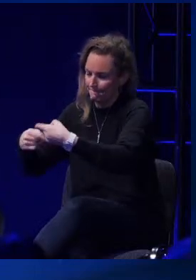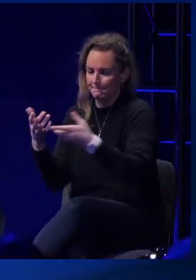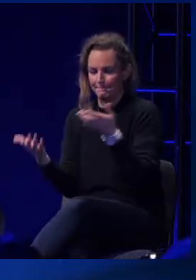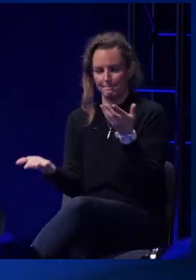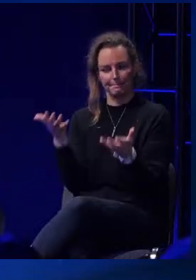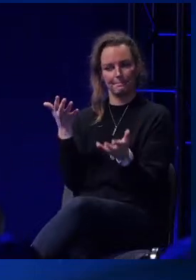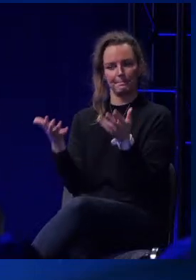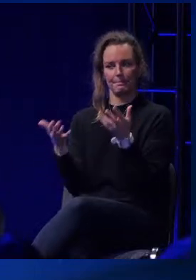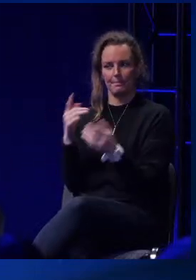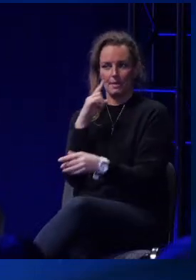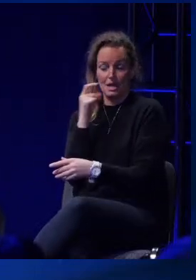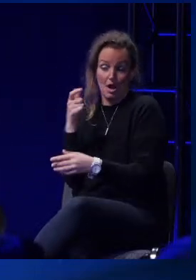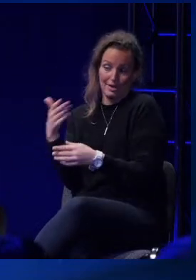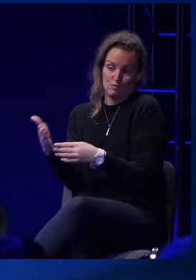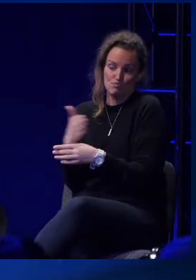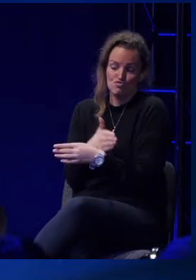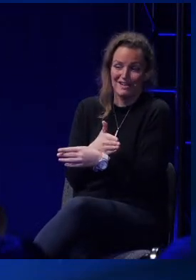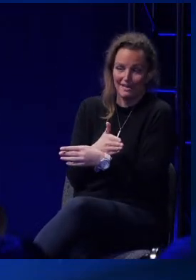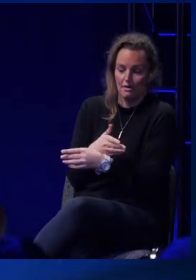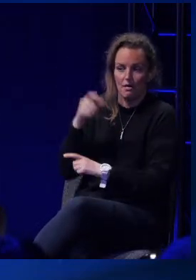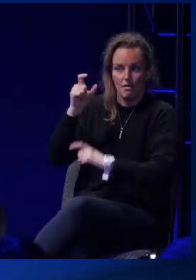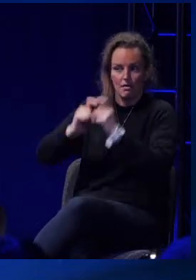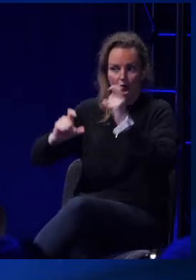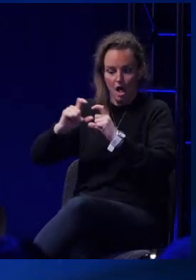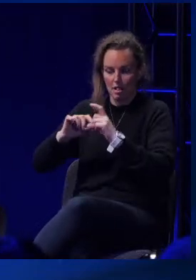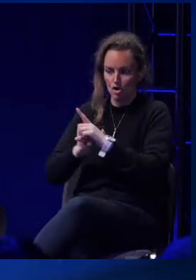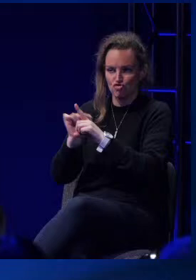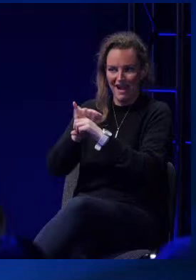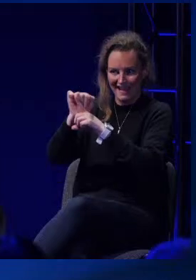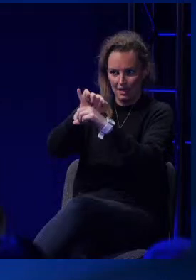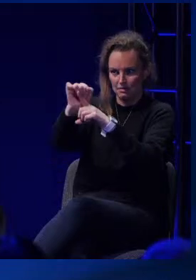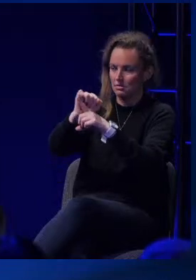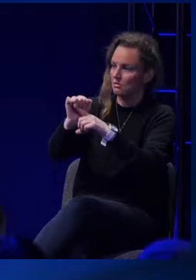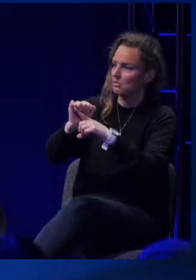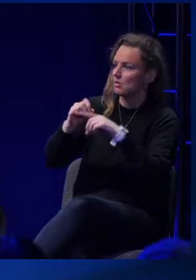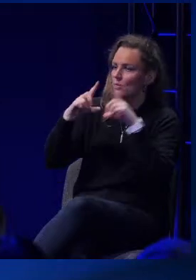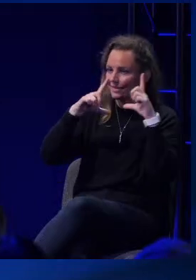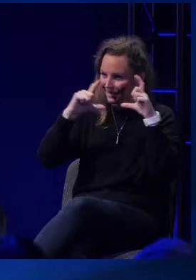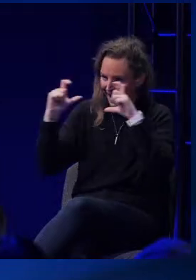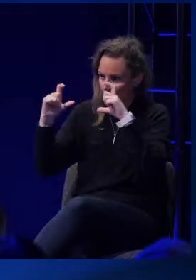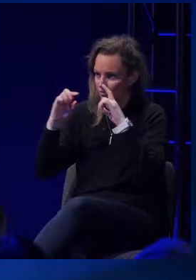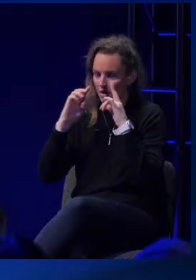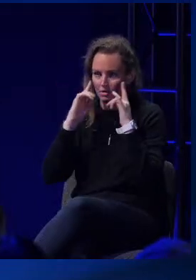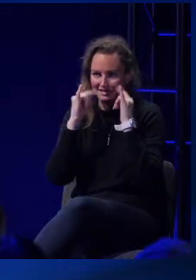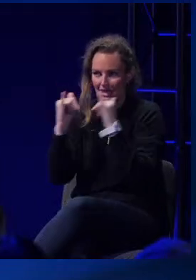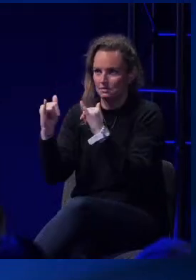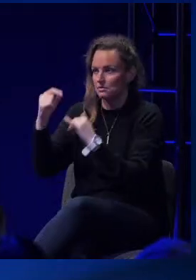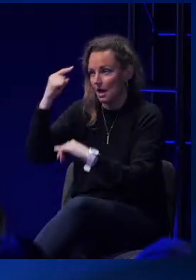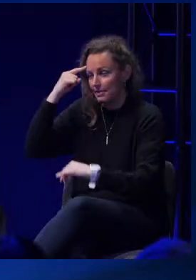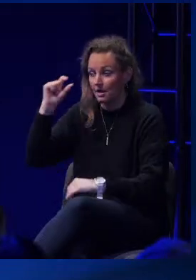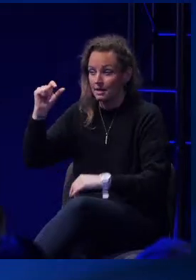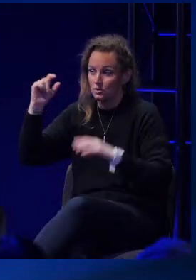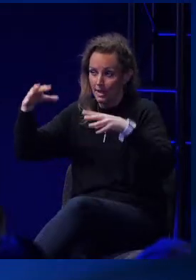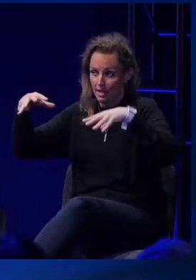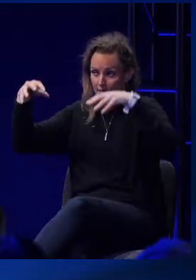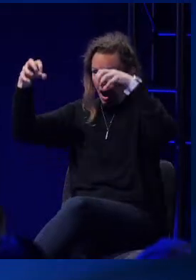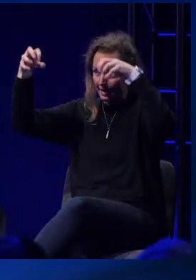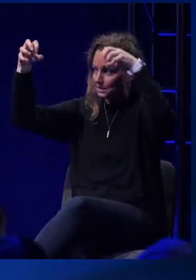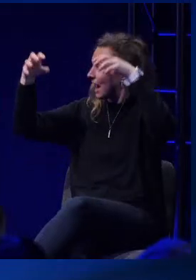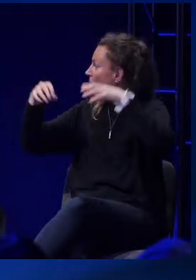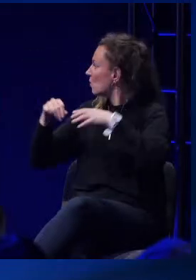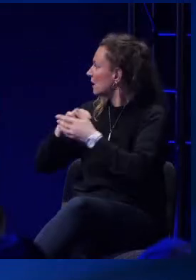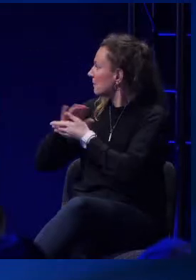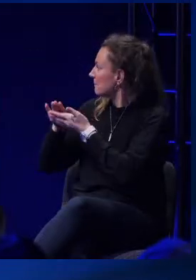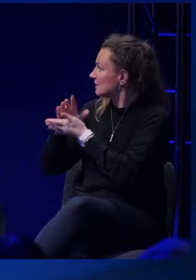to pre-grade these beautiful camera tests. I think we can turn down light a little bit, so we can just, I